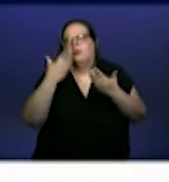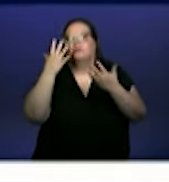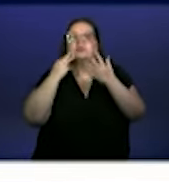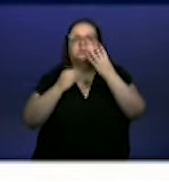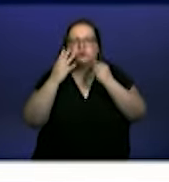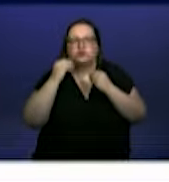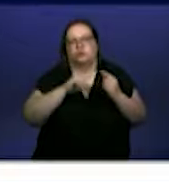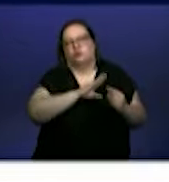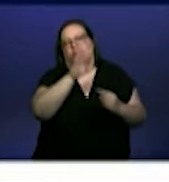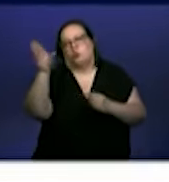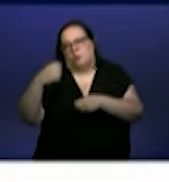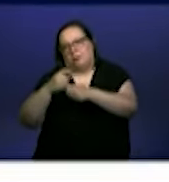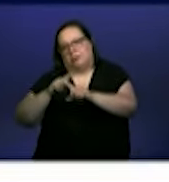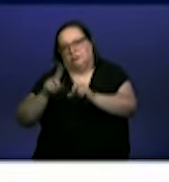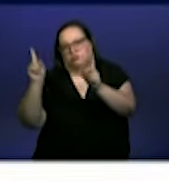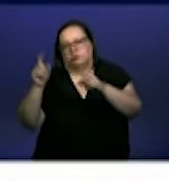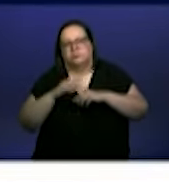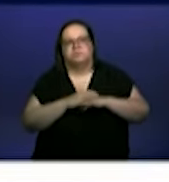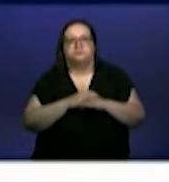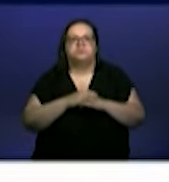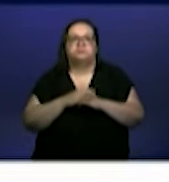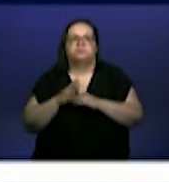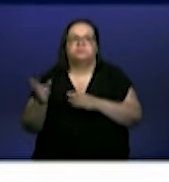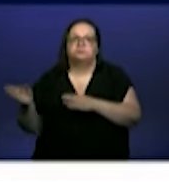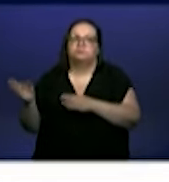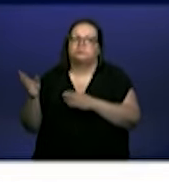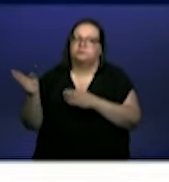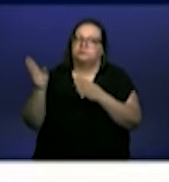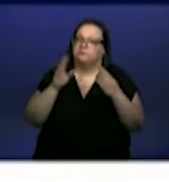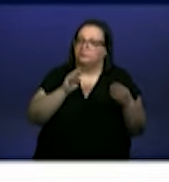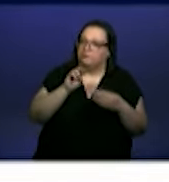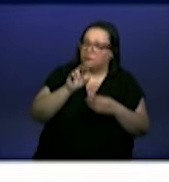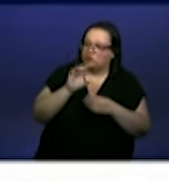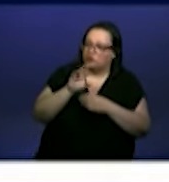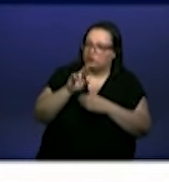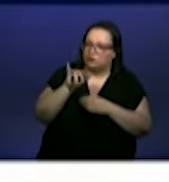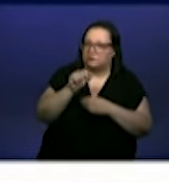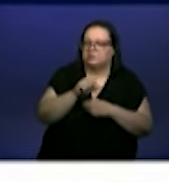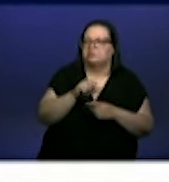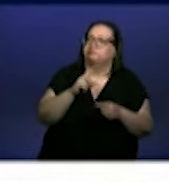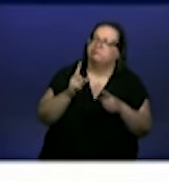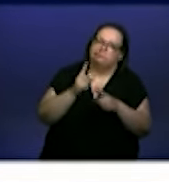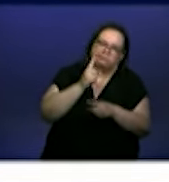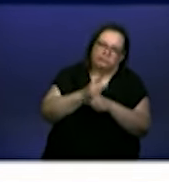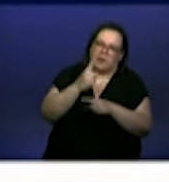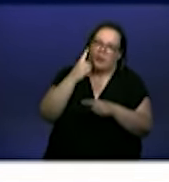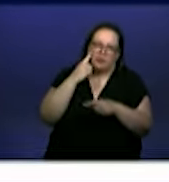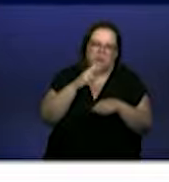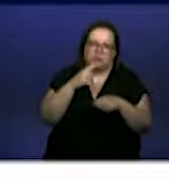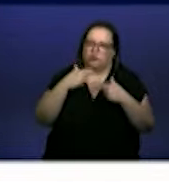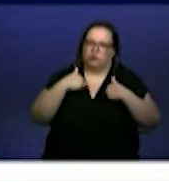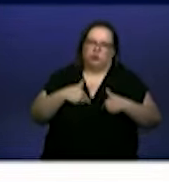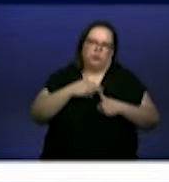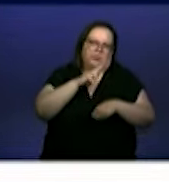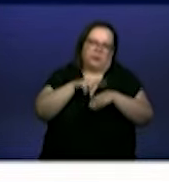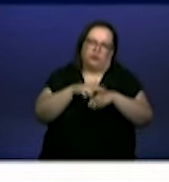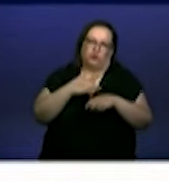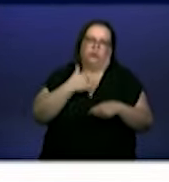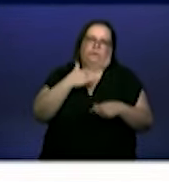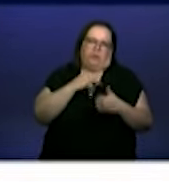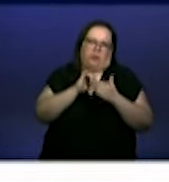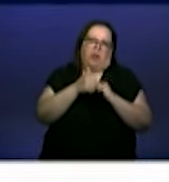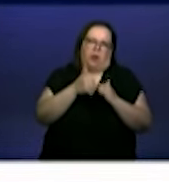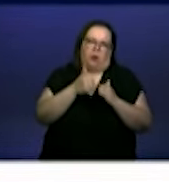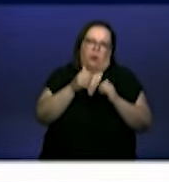on the former president's comments? Right. I think it's just human nature to feel the way that President Trump has expressed himself in that